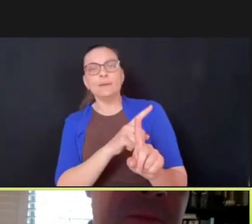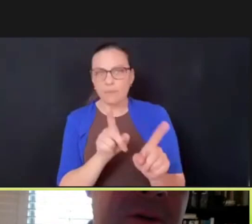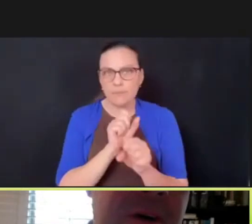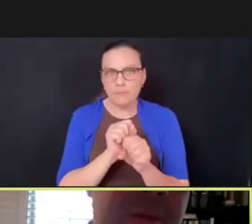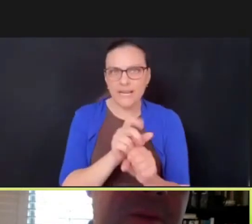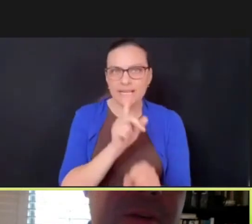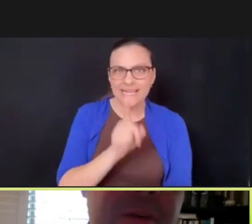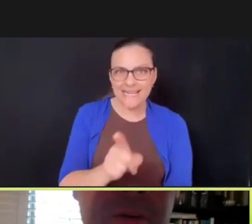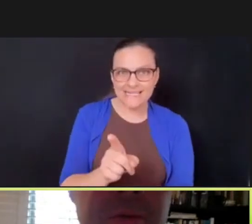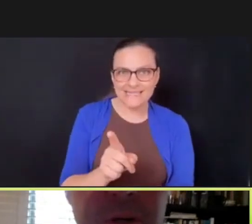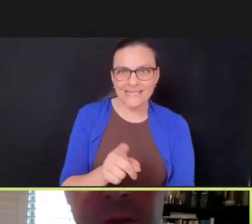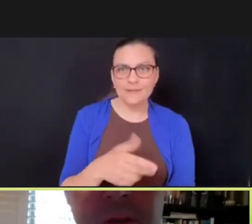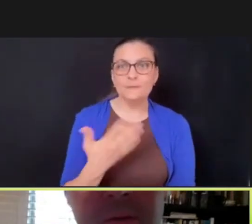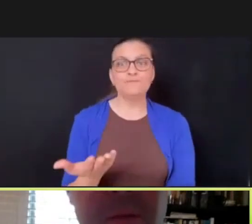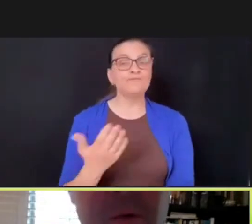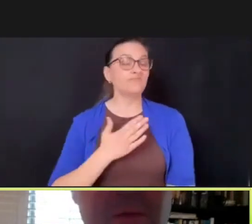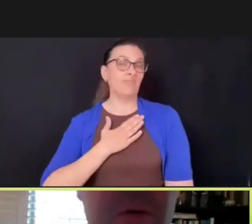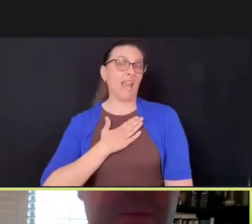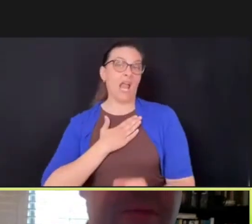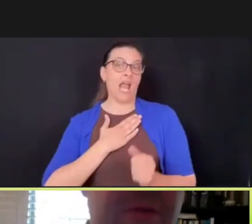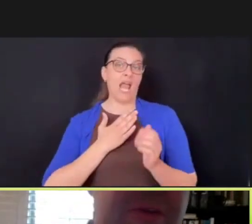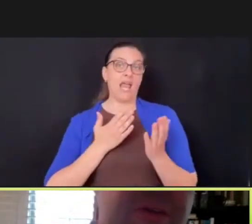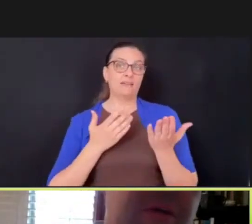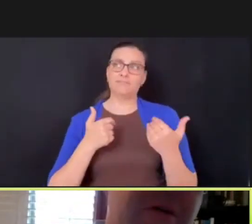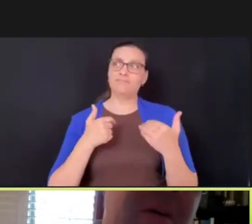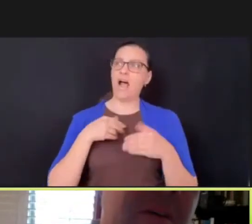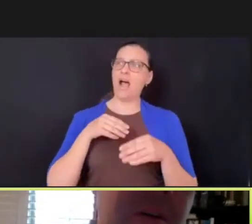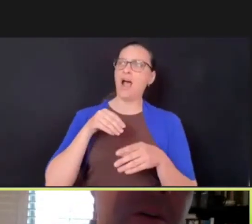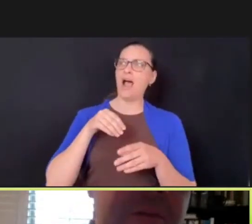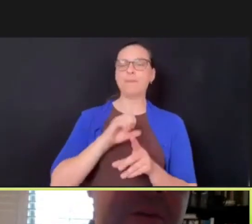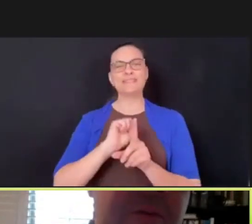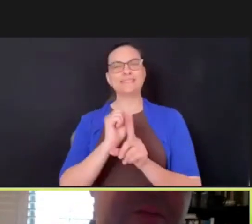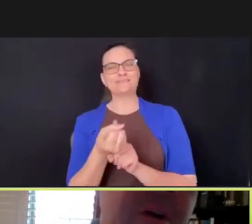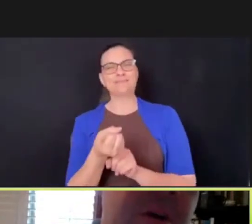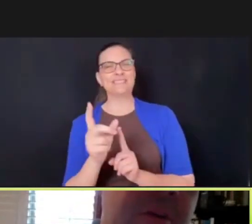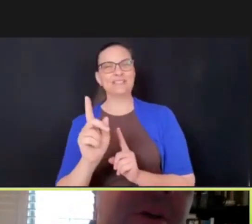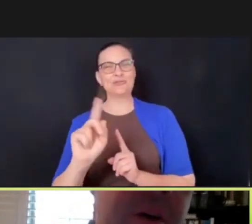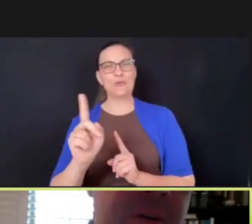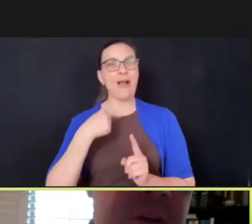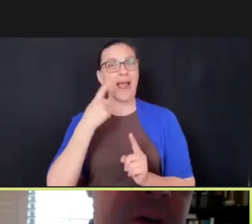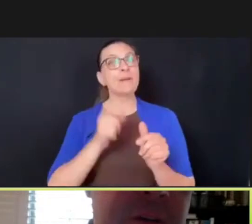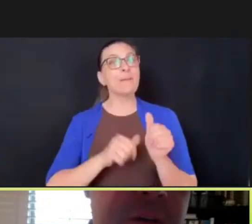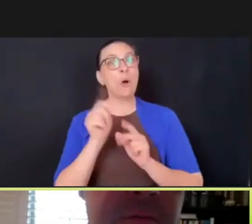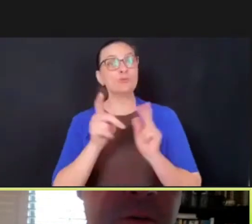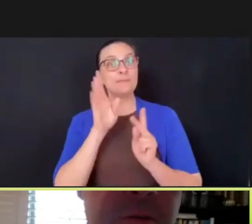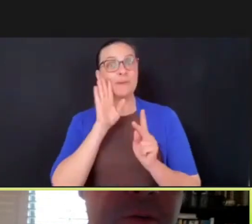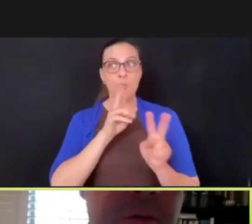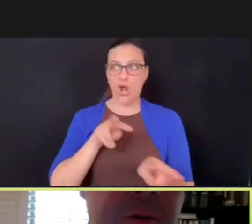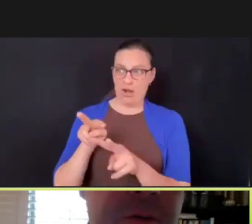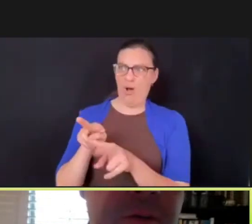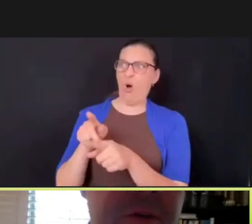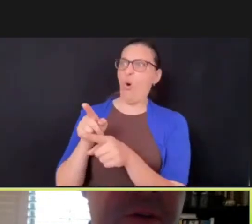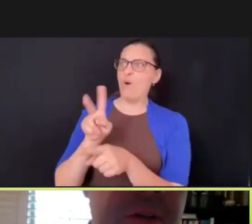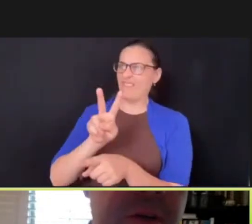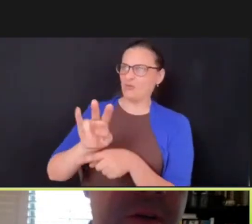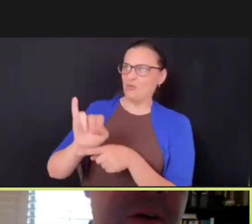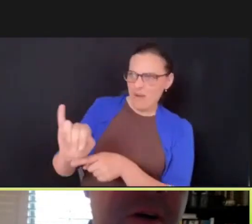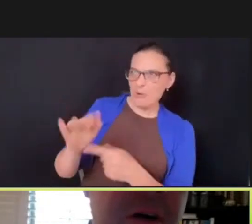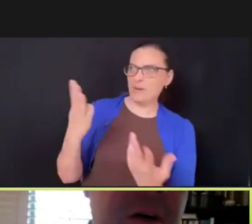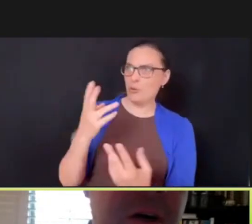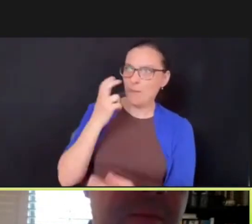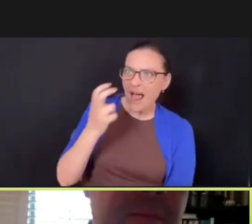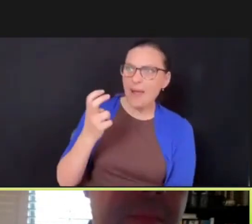And I'm in a position to where I think most people would see, visual impairment or blindness as a very real